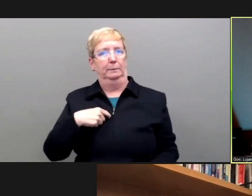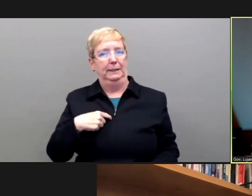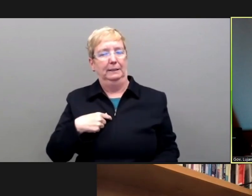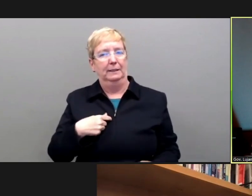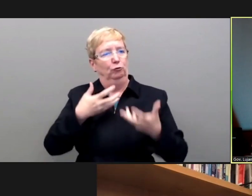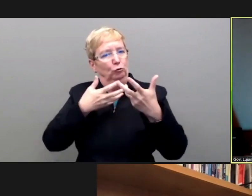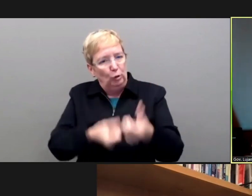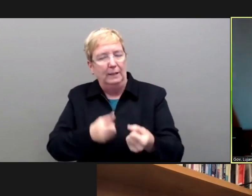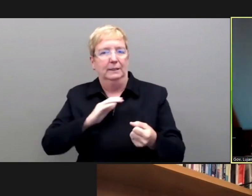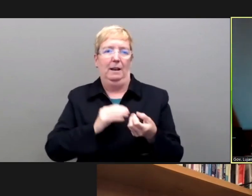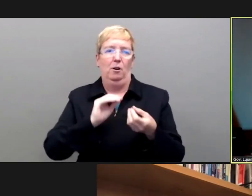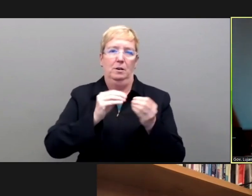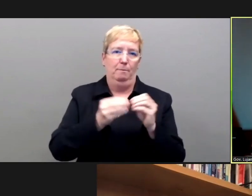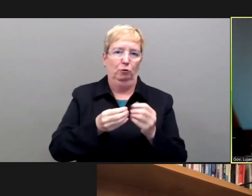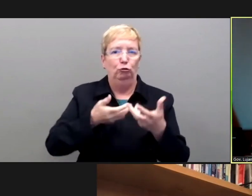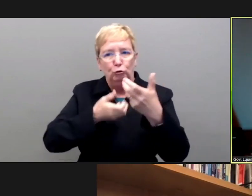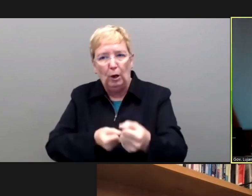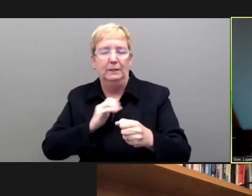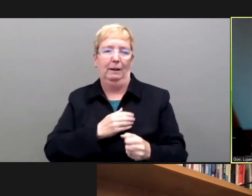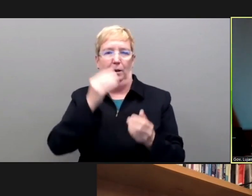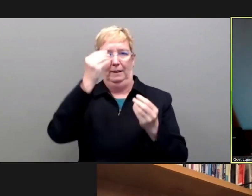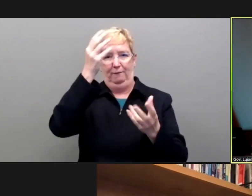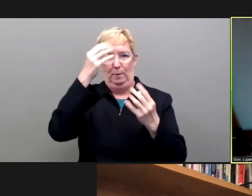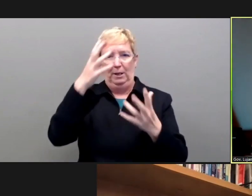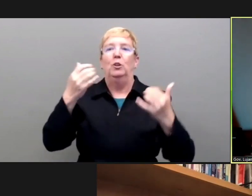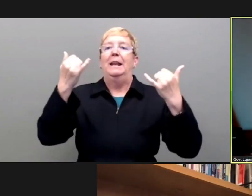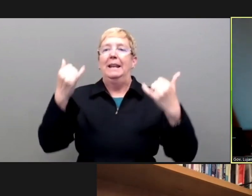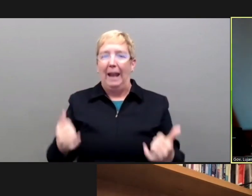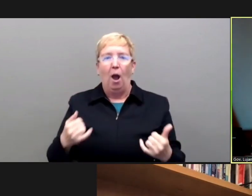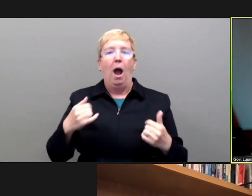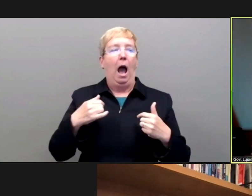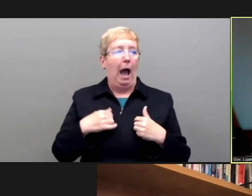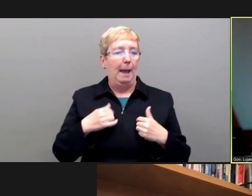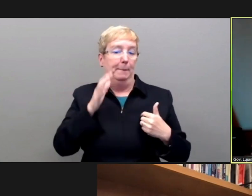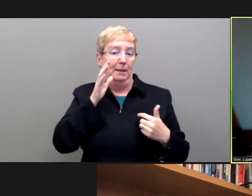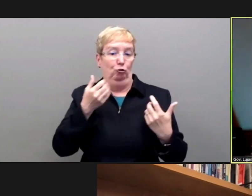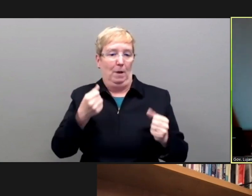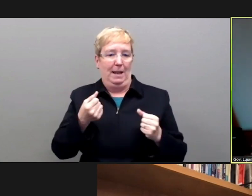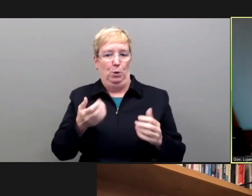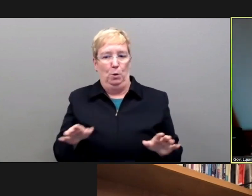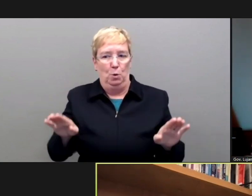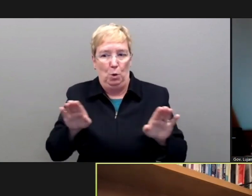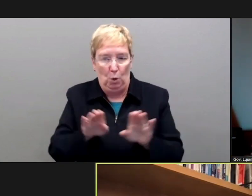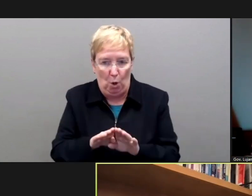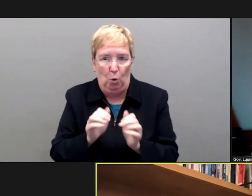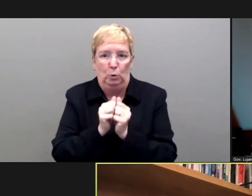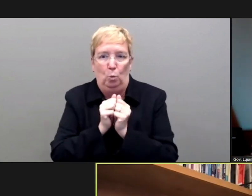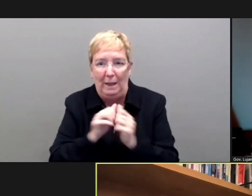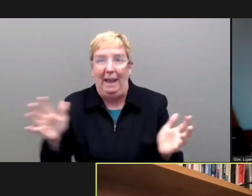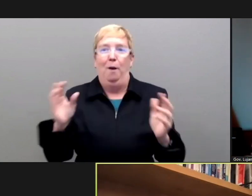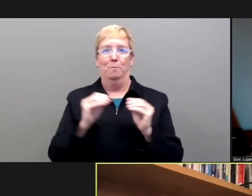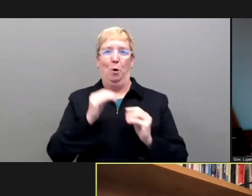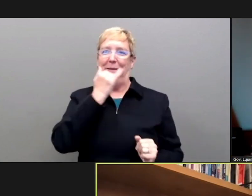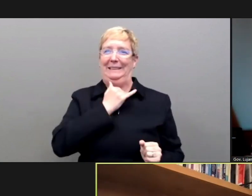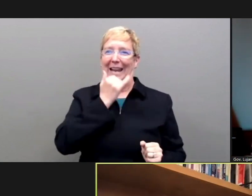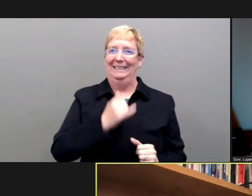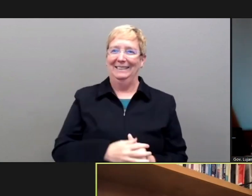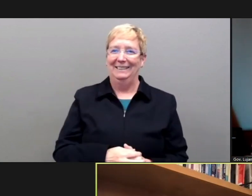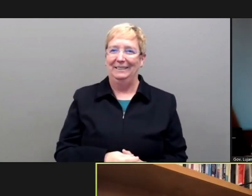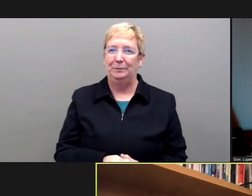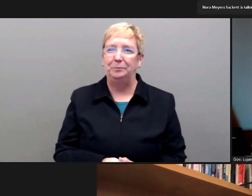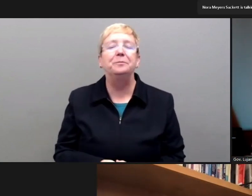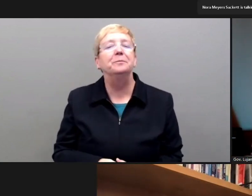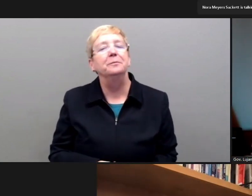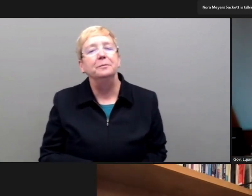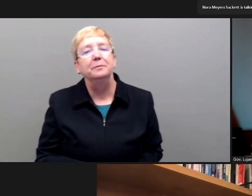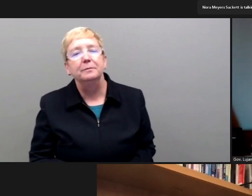Dr. Scrace, and I'm going to see if I can't end this press conference without making any mistakes. Okay. Thank you, Governor and